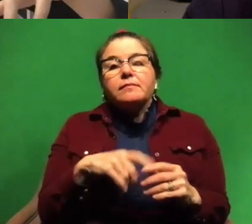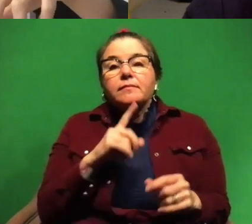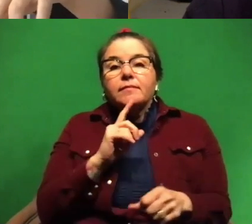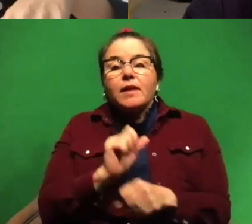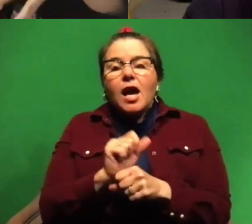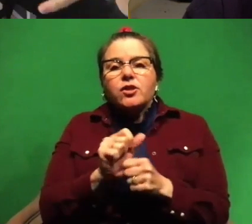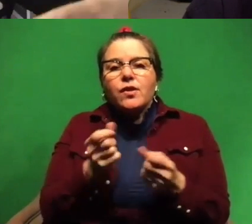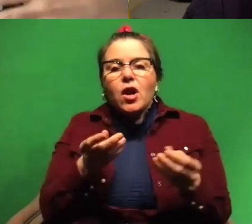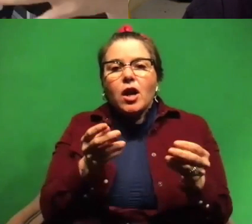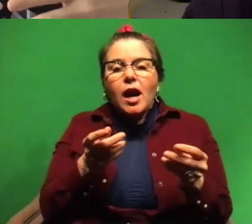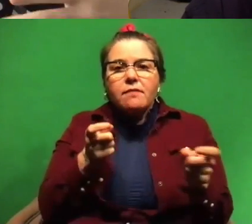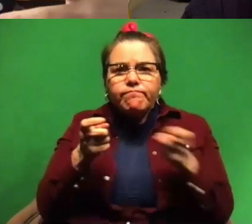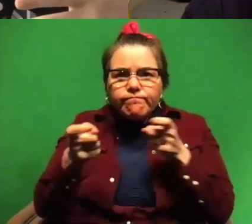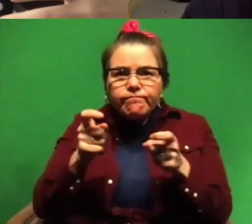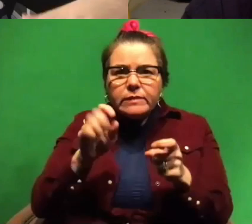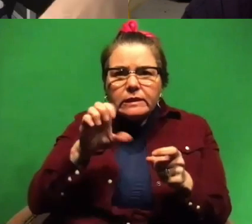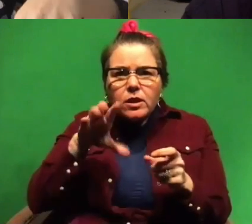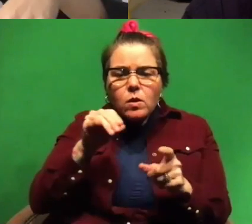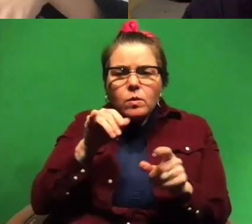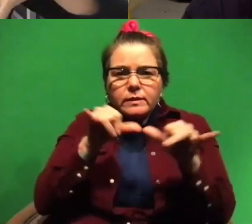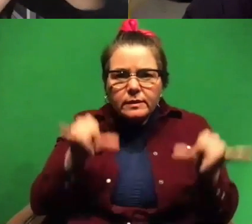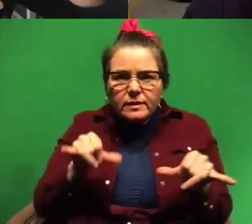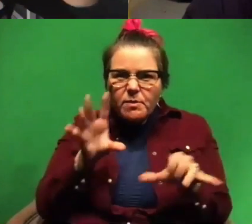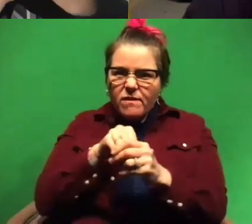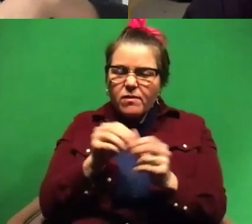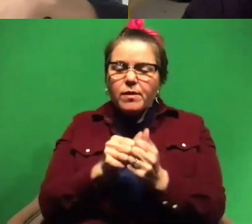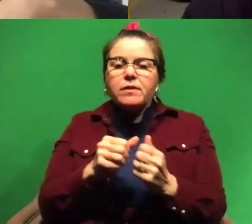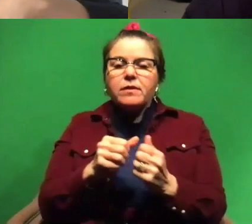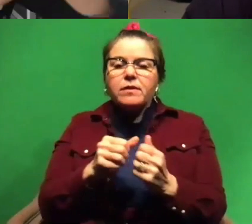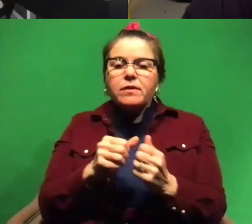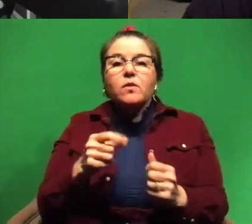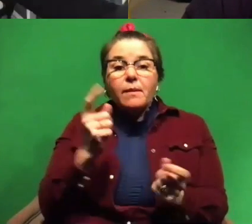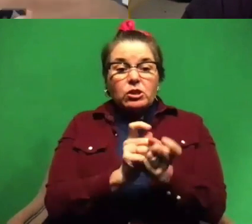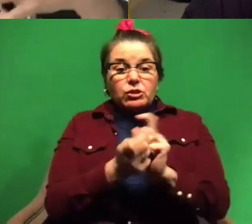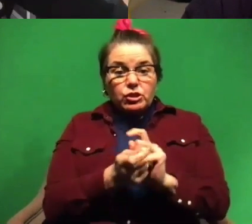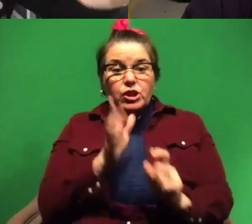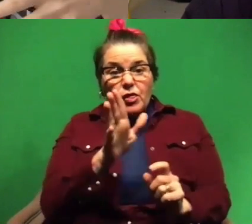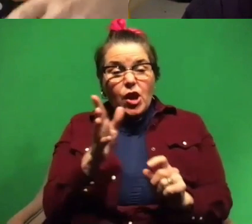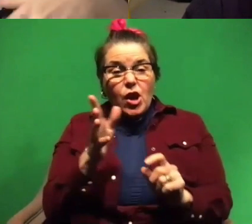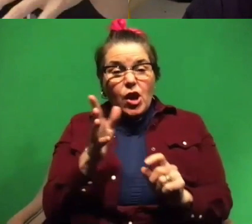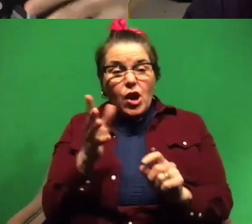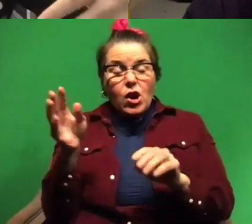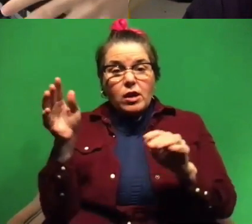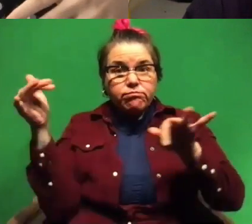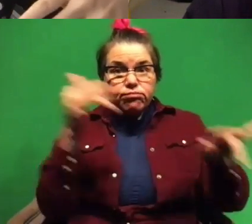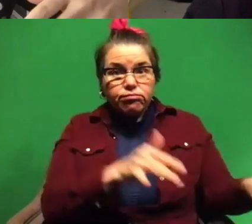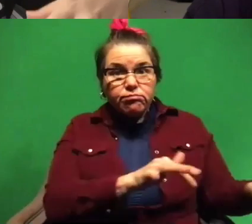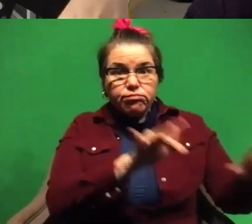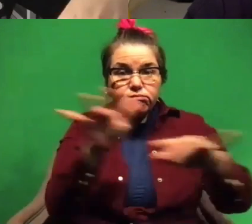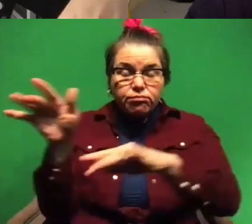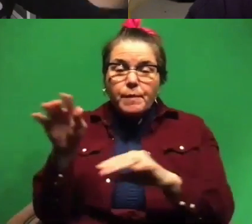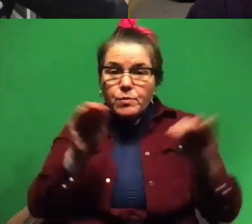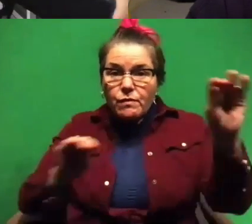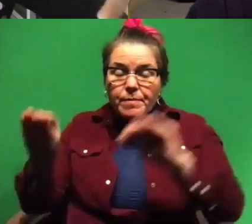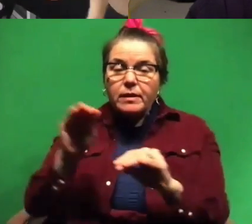regulating the ecosystems that they're in. So if something were to change their seasonal migrations or their movements, then